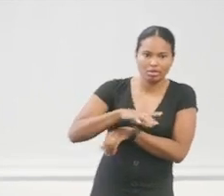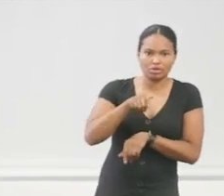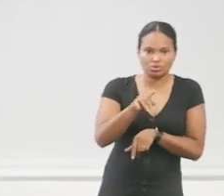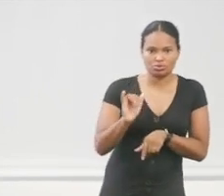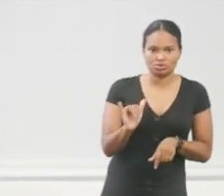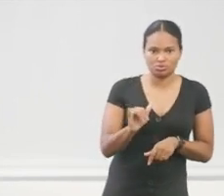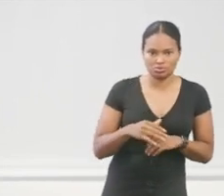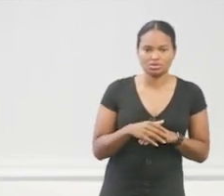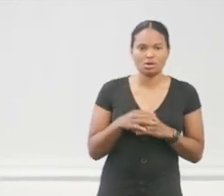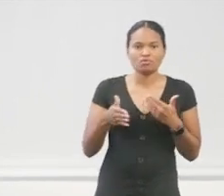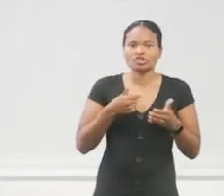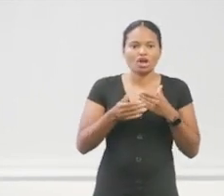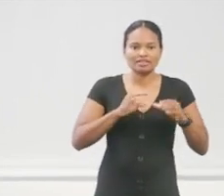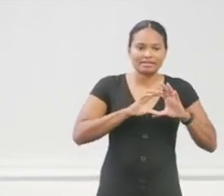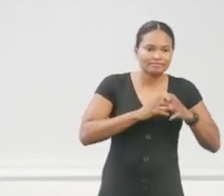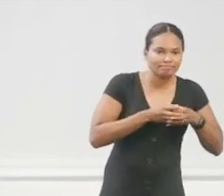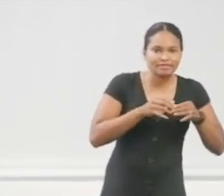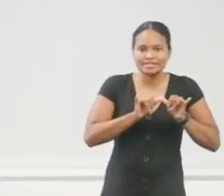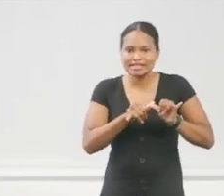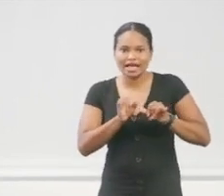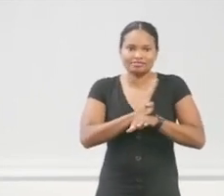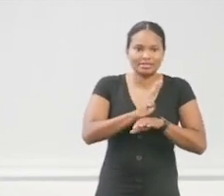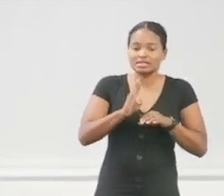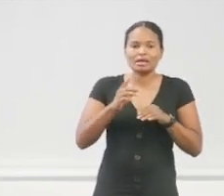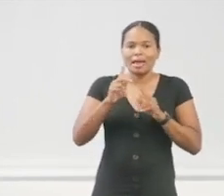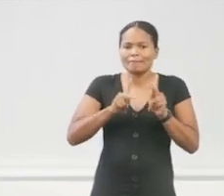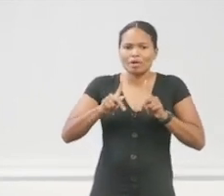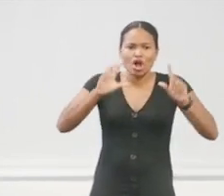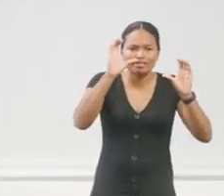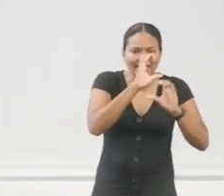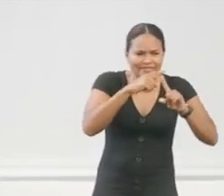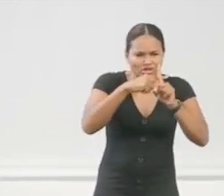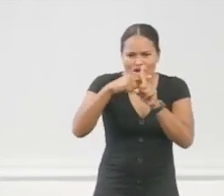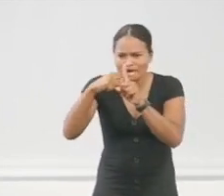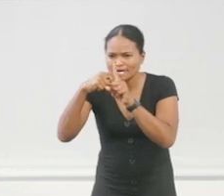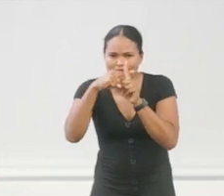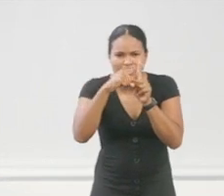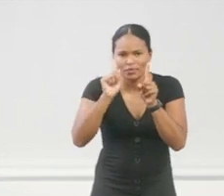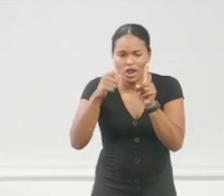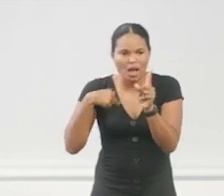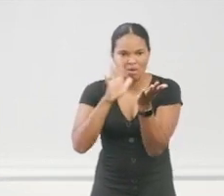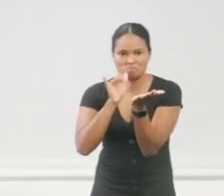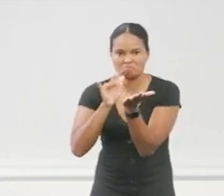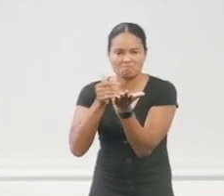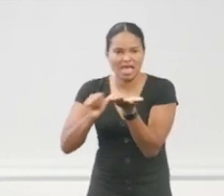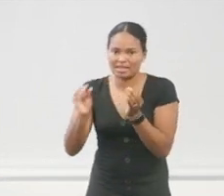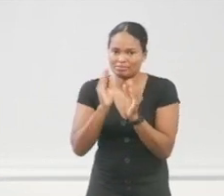size. These bad guys are looking for targets of opportunity, and they will take advantage of any vulnerability that they find to exploit.